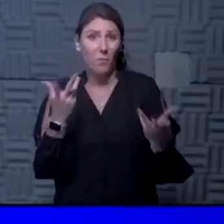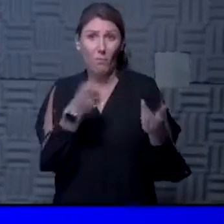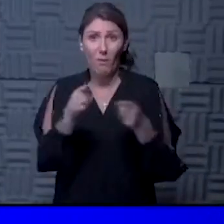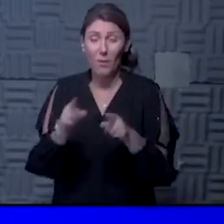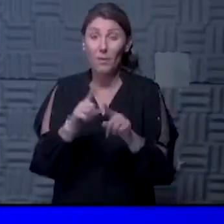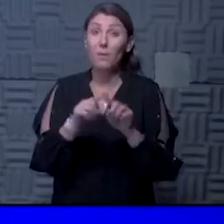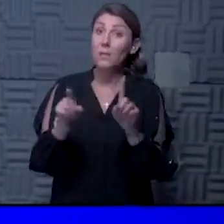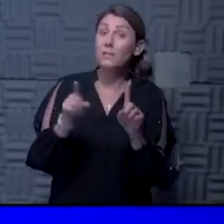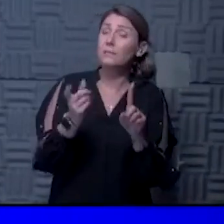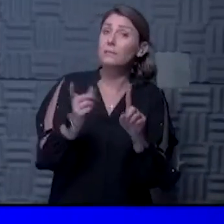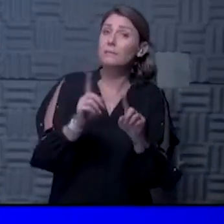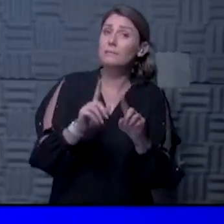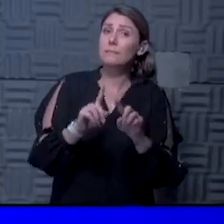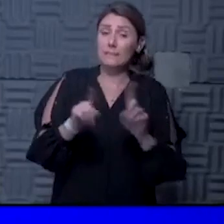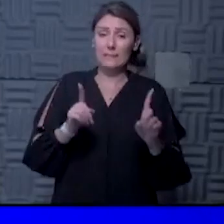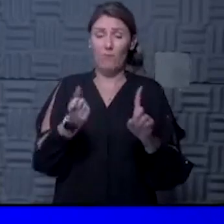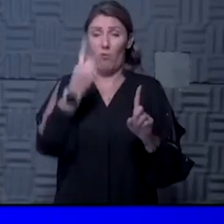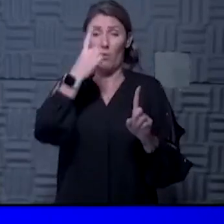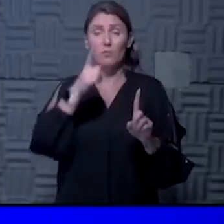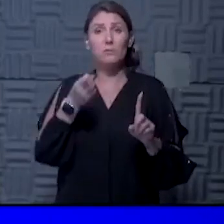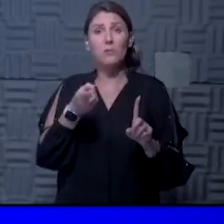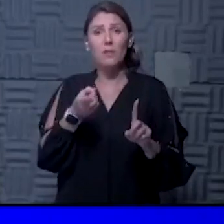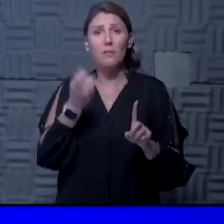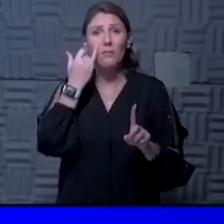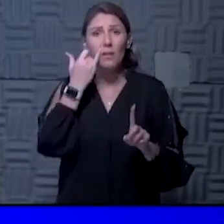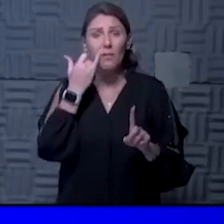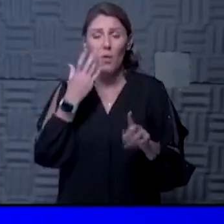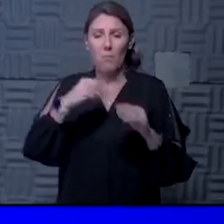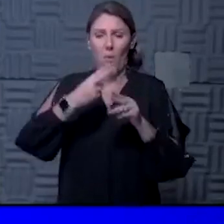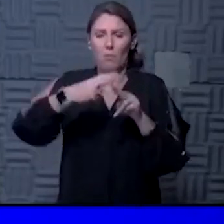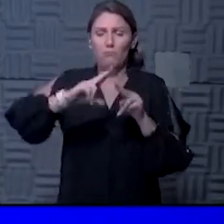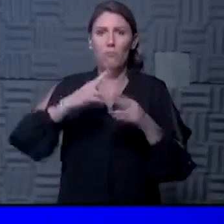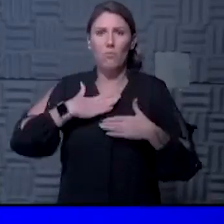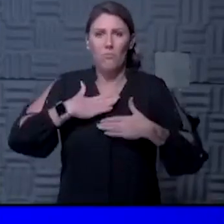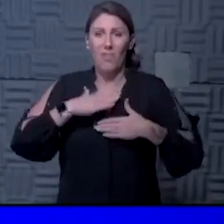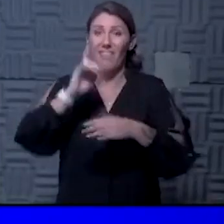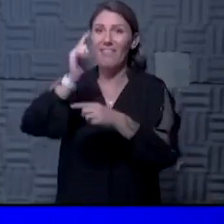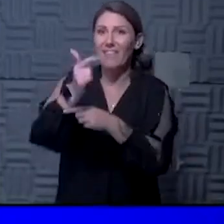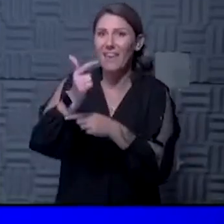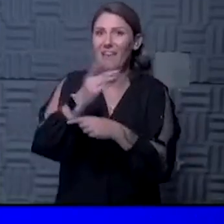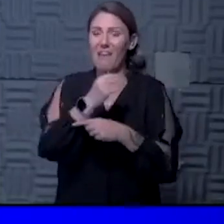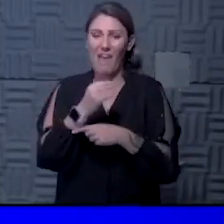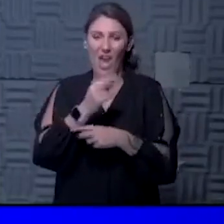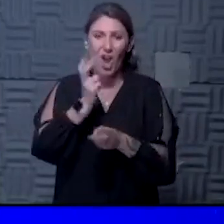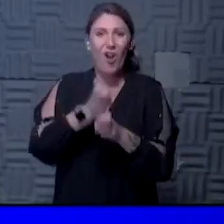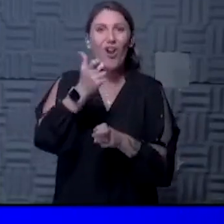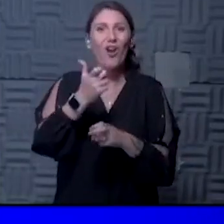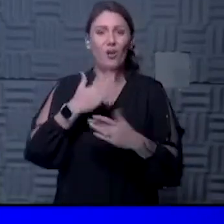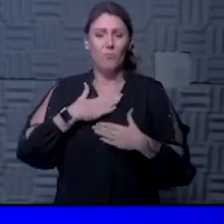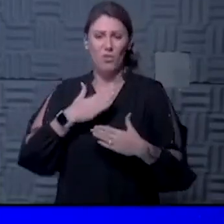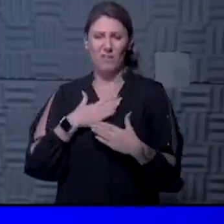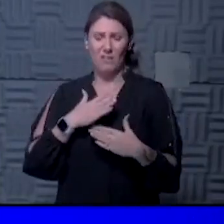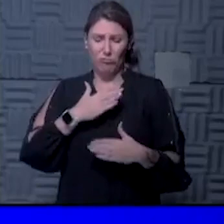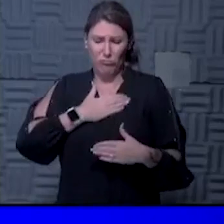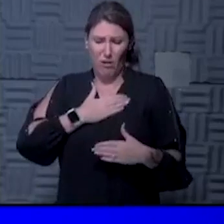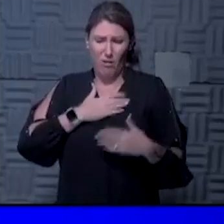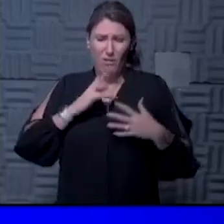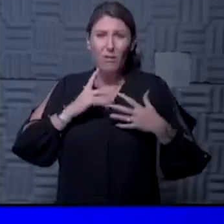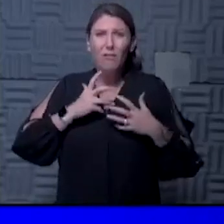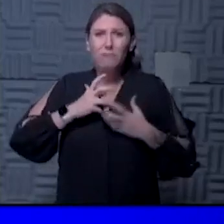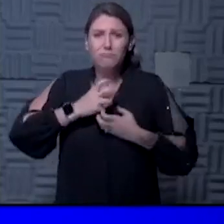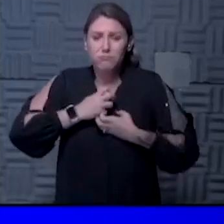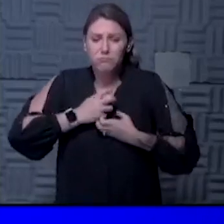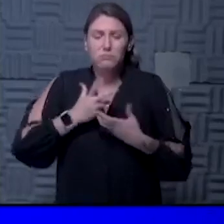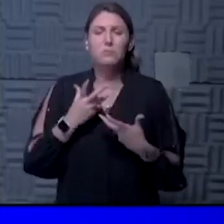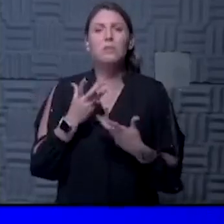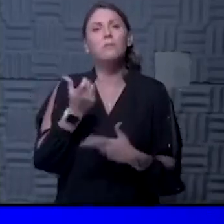but understand, are you having really more shortness of breath later on? Is it harder to breathe? Just as you said, chest problems, issues like that.